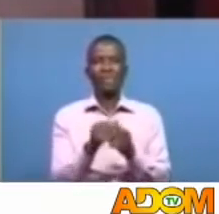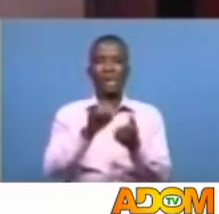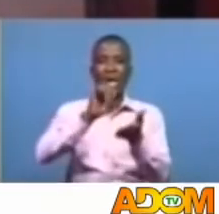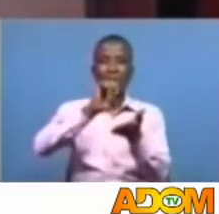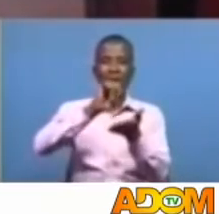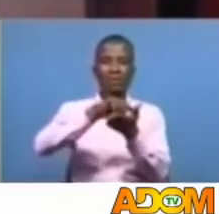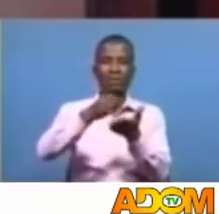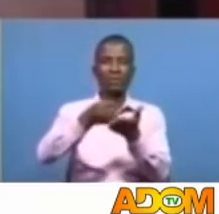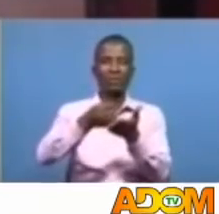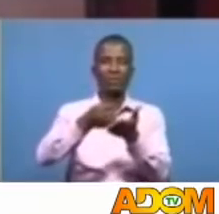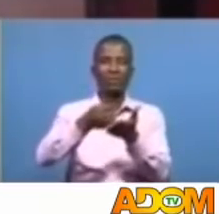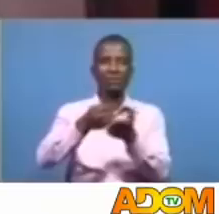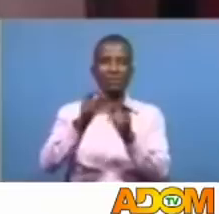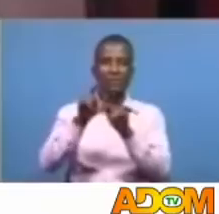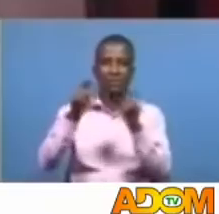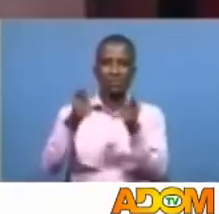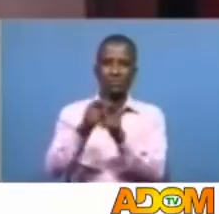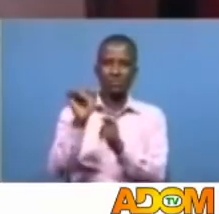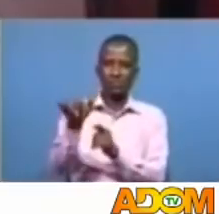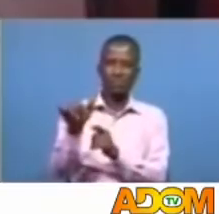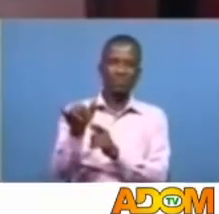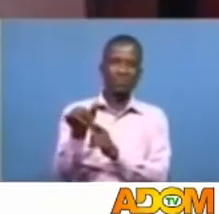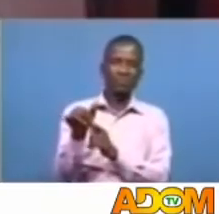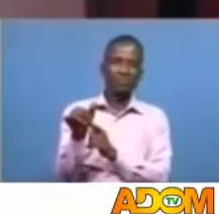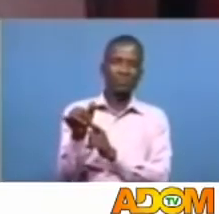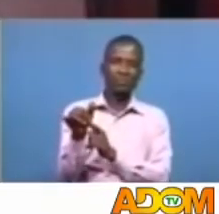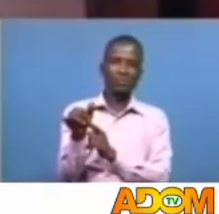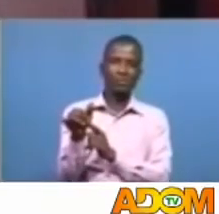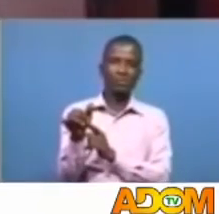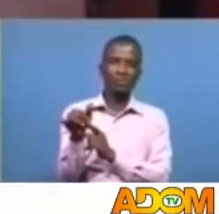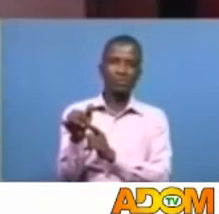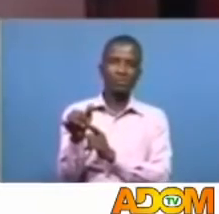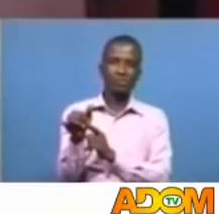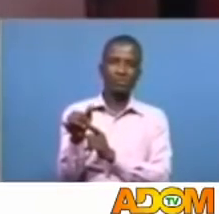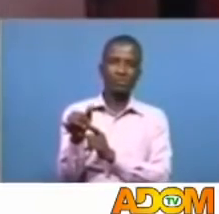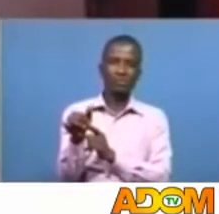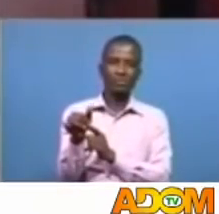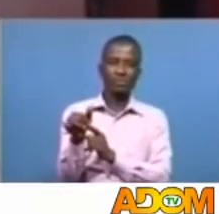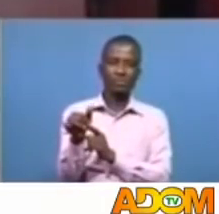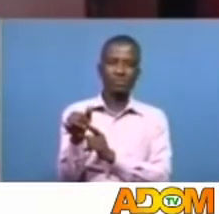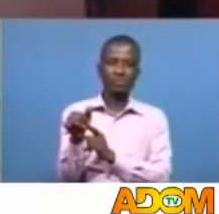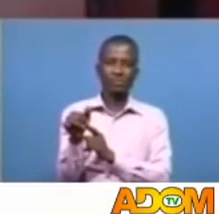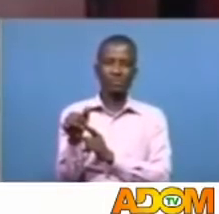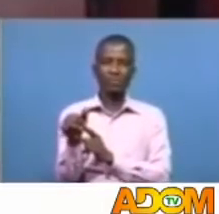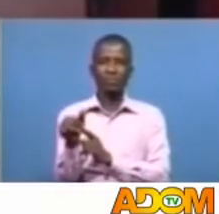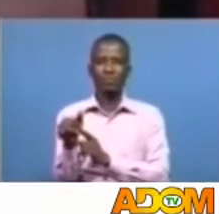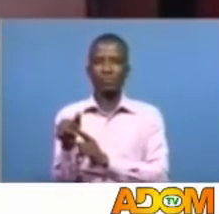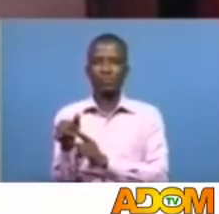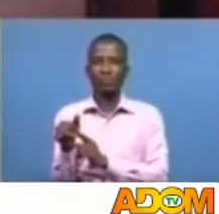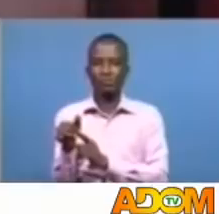evidence, by the party, of evidence. That is, and